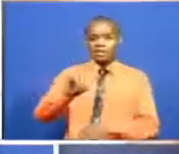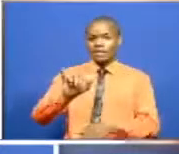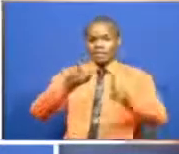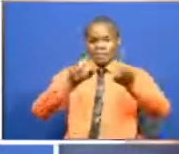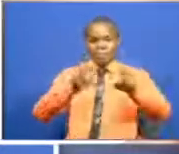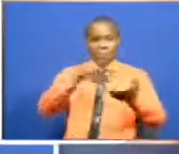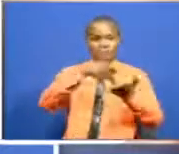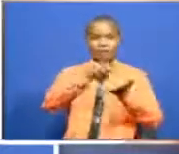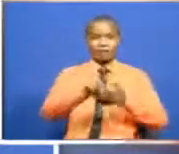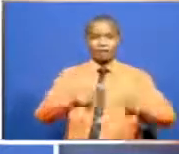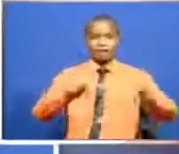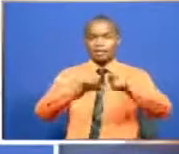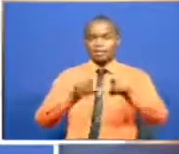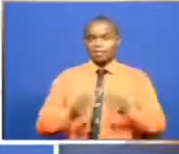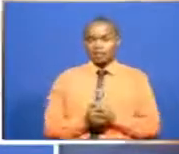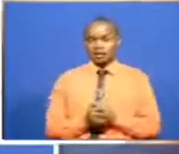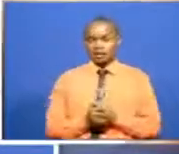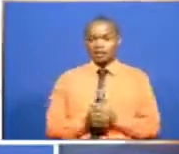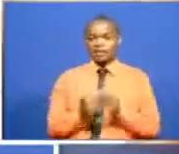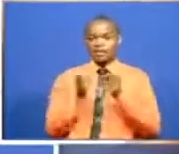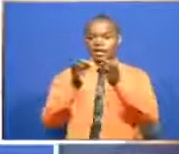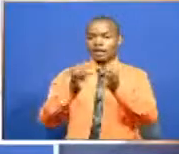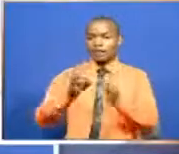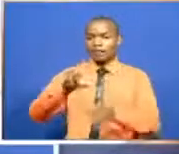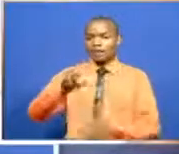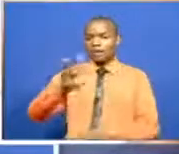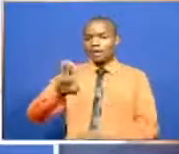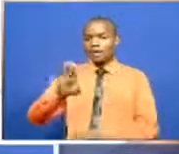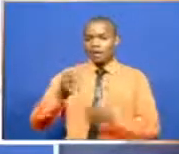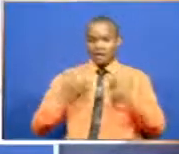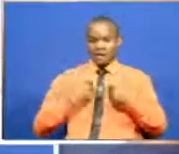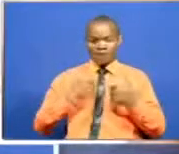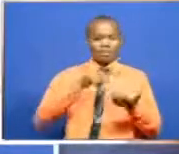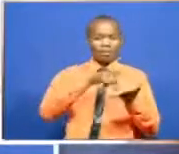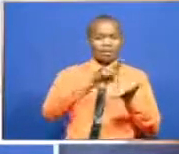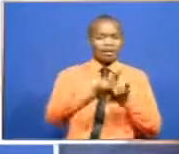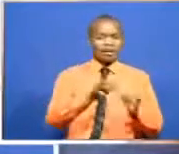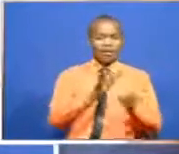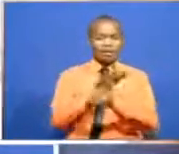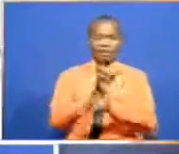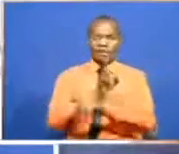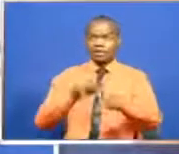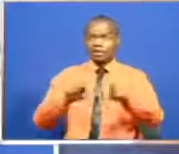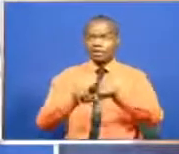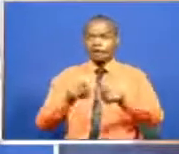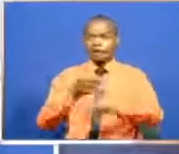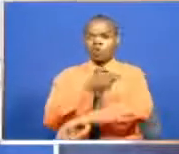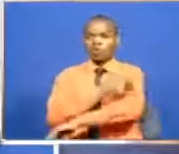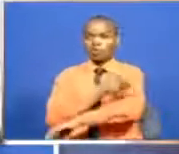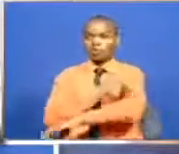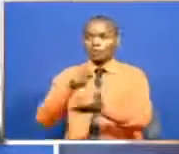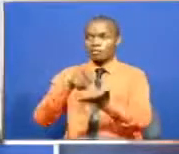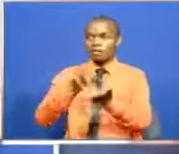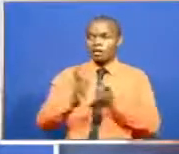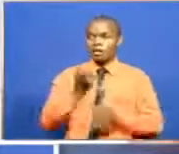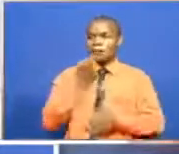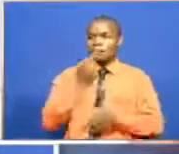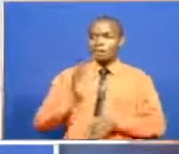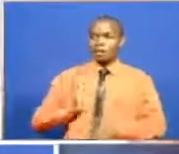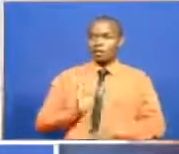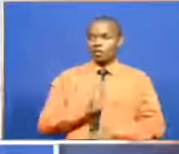license kando. Ukiwa na laboratory unalipia kando. Arabu hospitali yenyewe unalipia kwa medical bond.